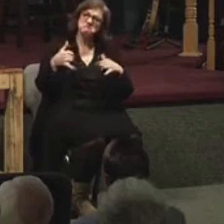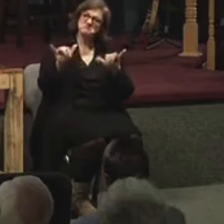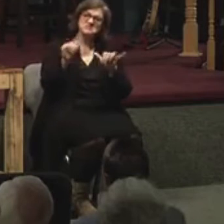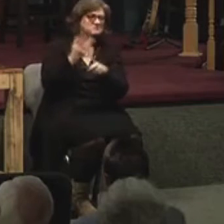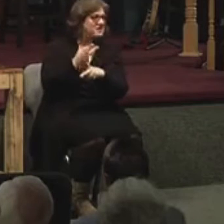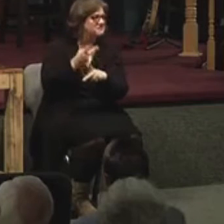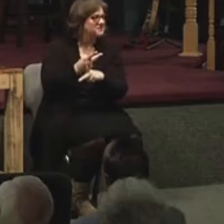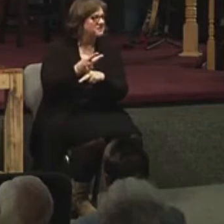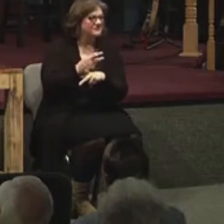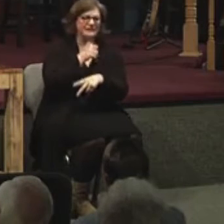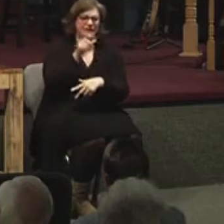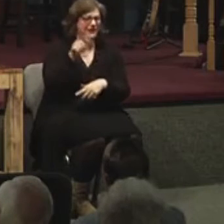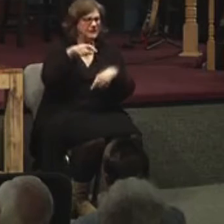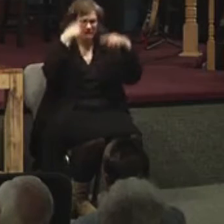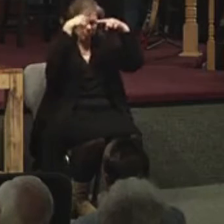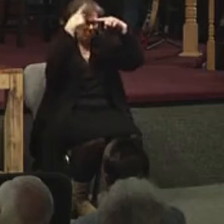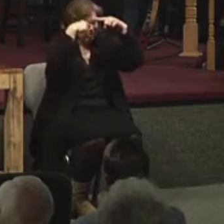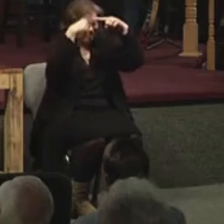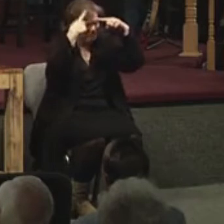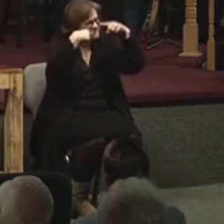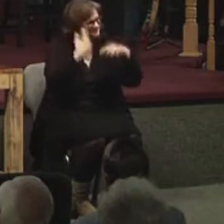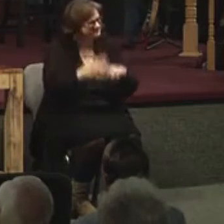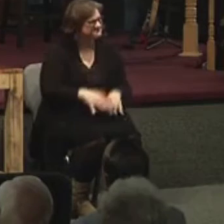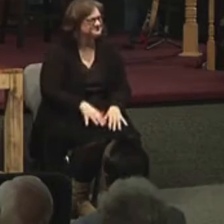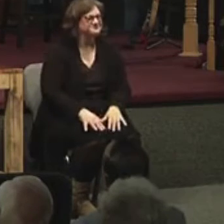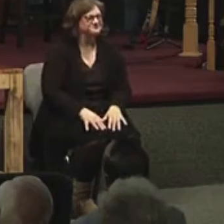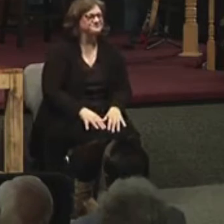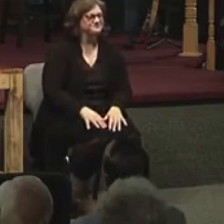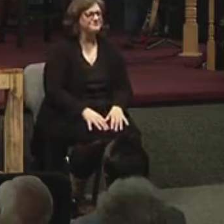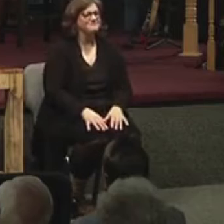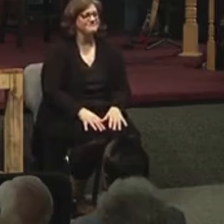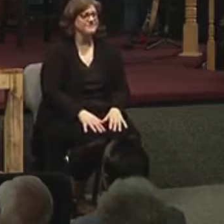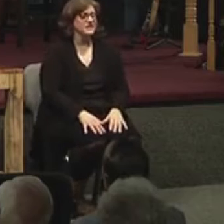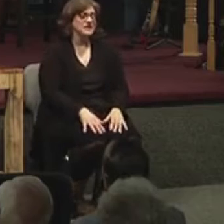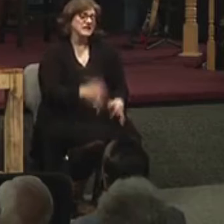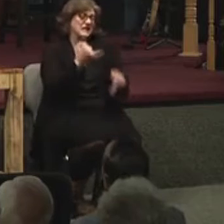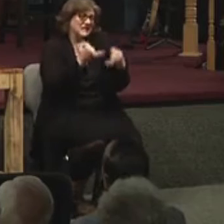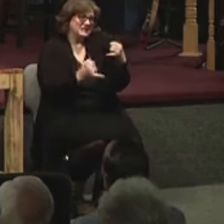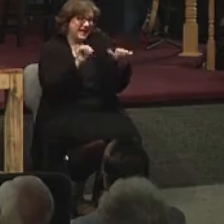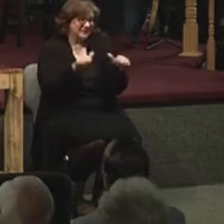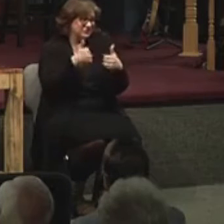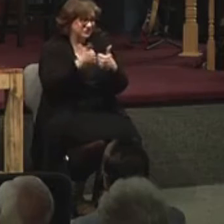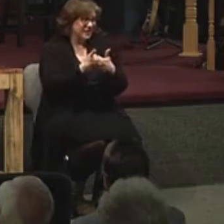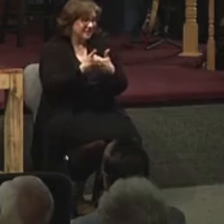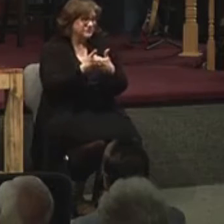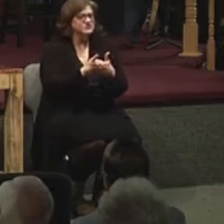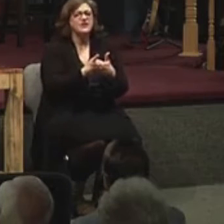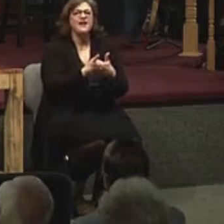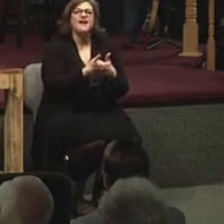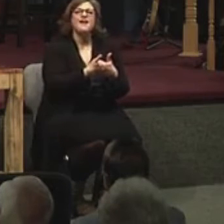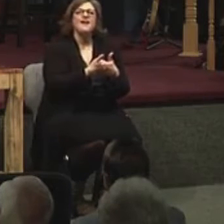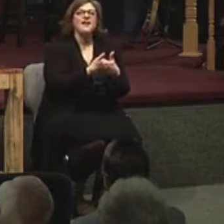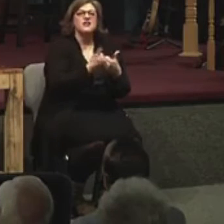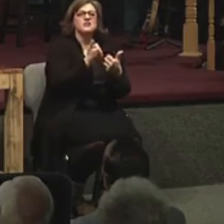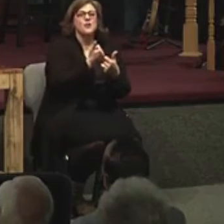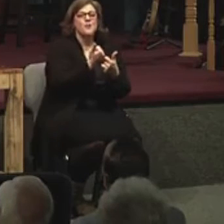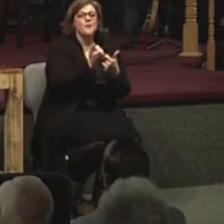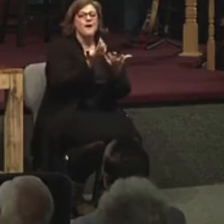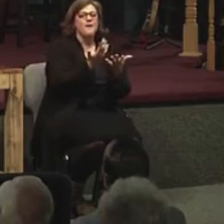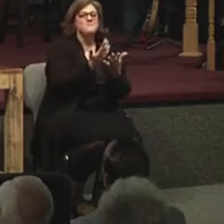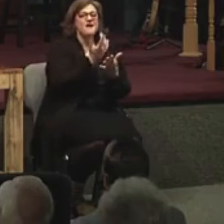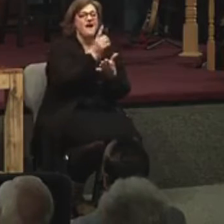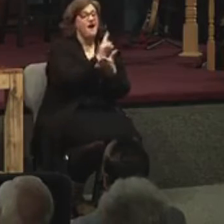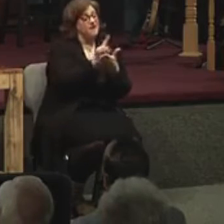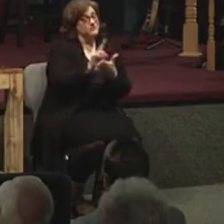him. The last one, and this is probably the most challenging, is practice a day of rest, also known as a Sabbath.